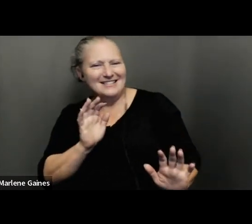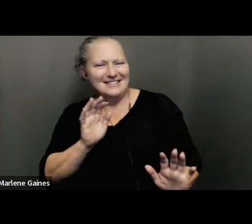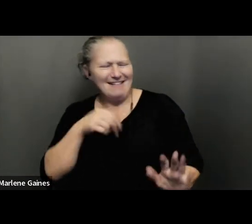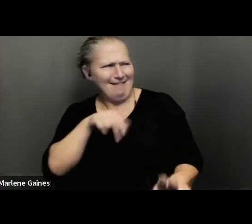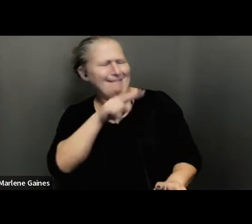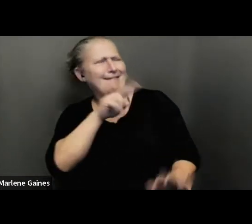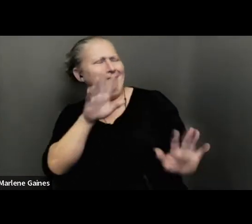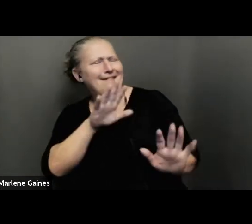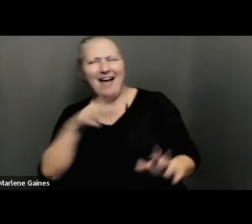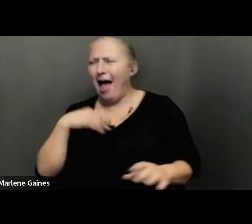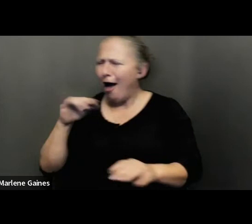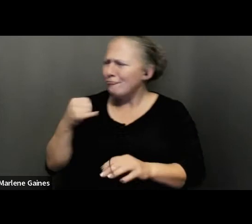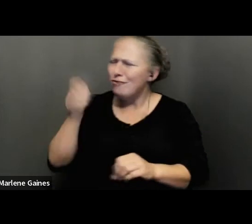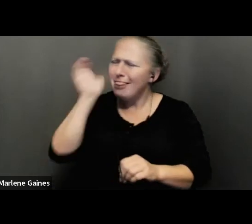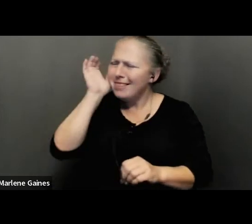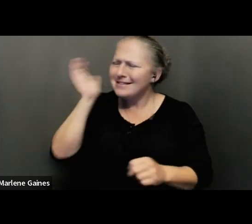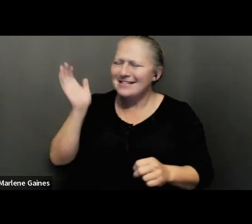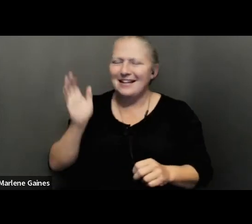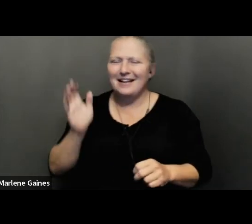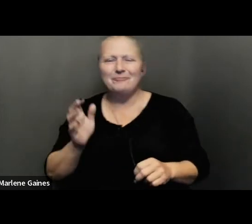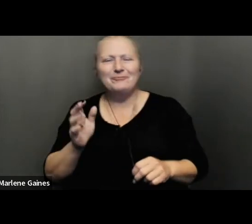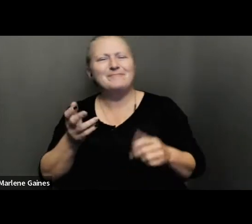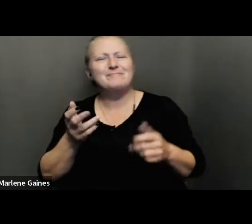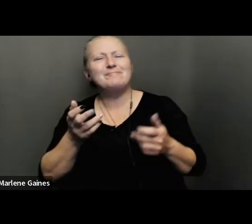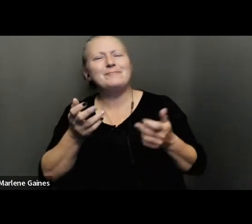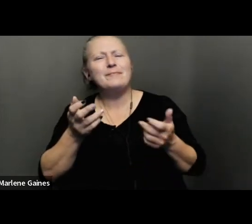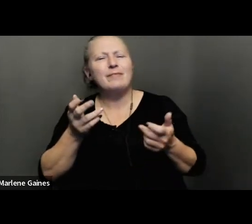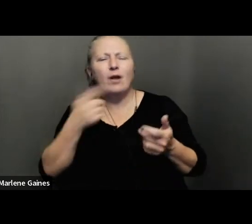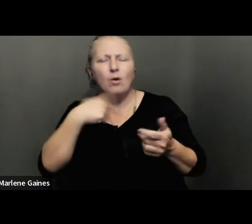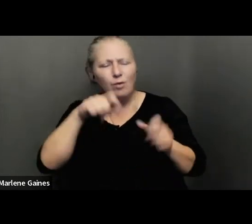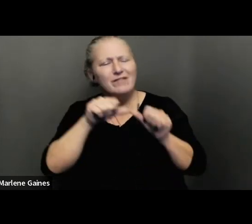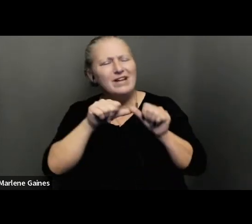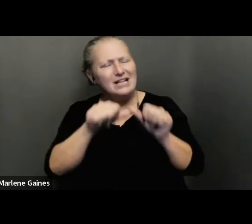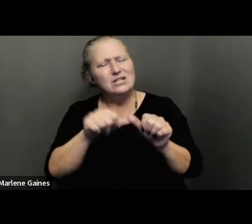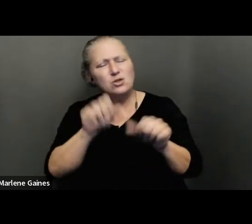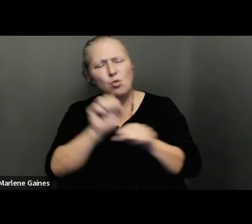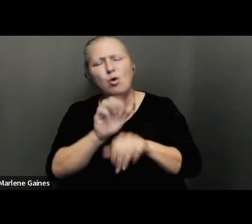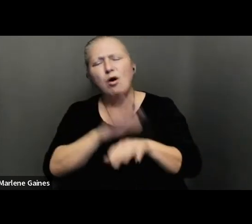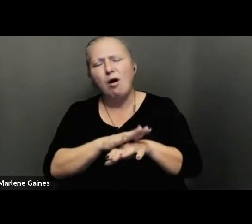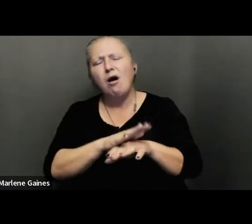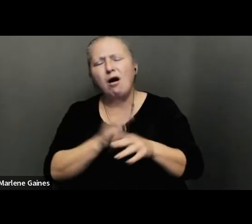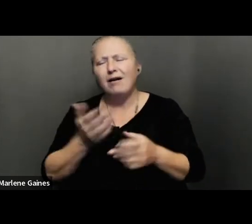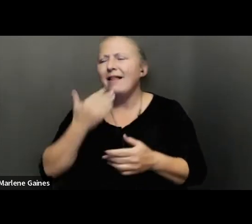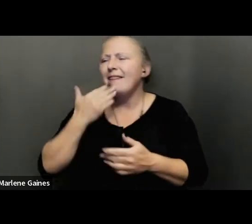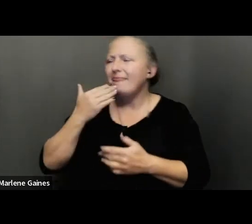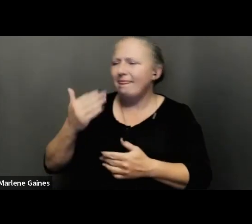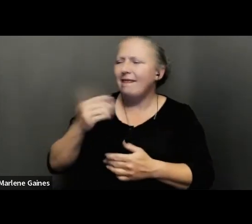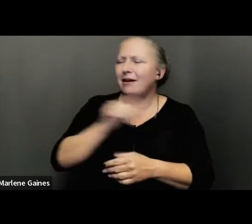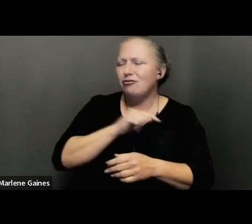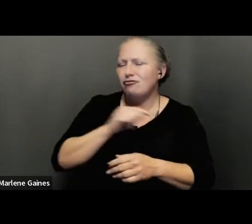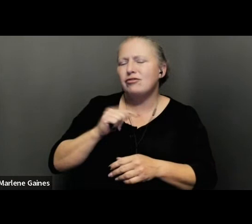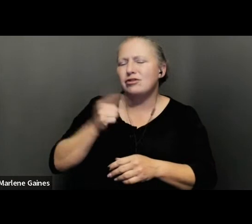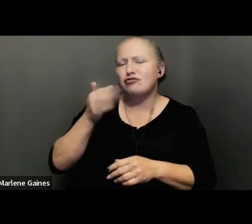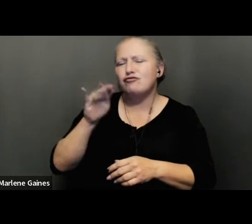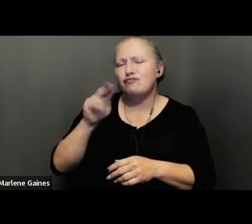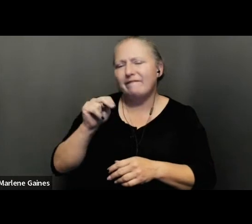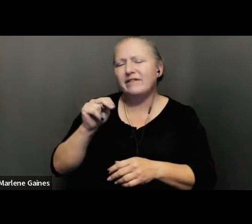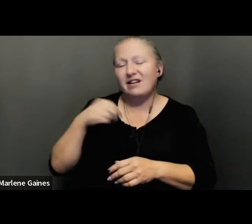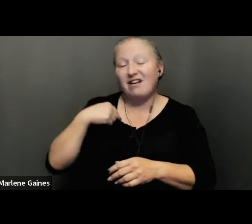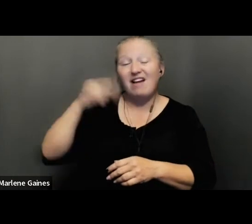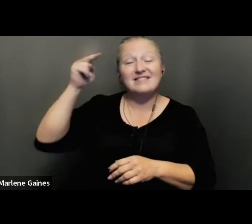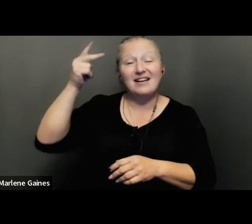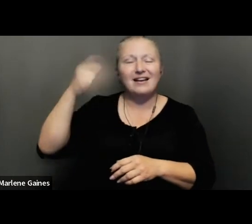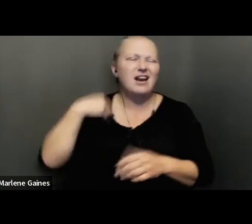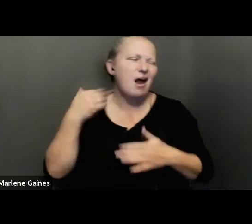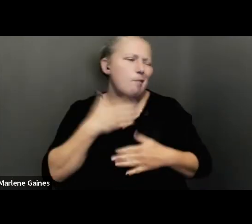going. that we continue to work on this. But Thank you, Trustee Giffen. Yeah. And I'll second. I appreciate what you